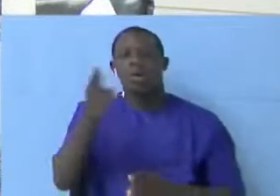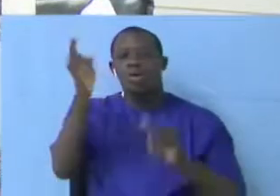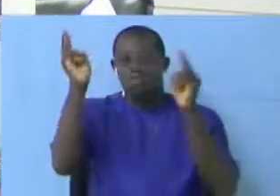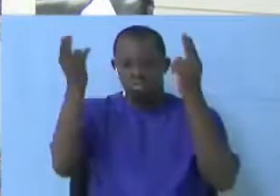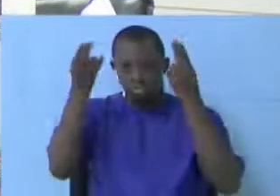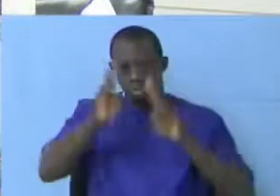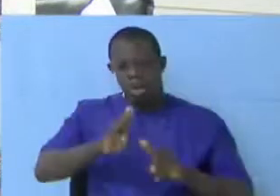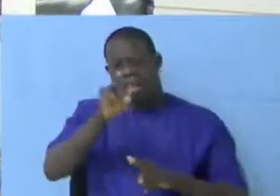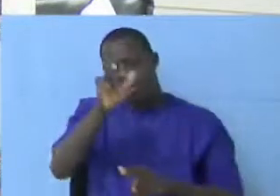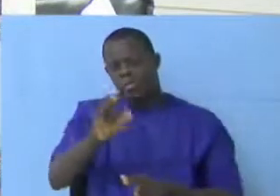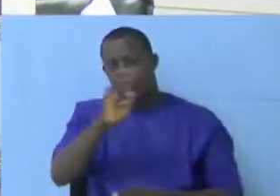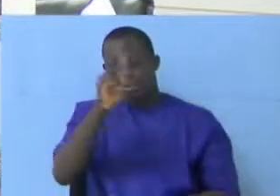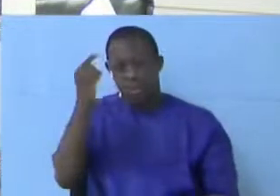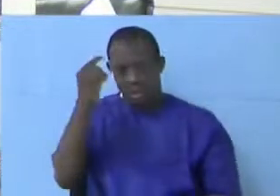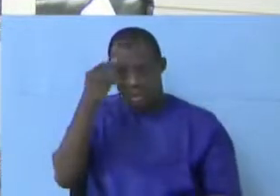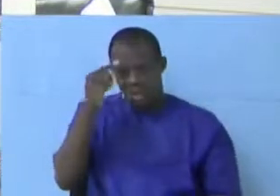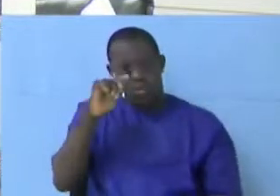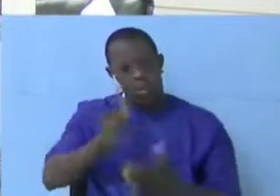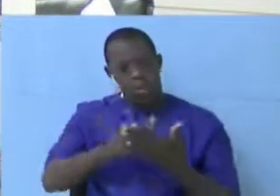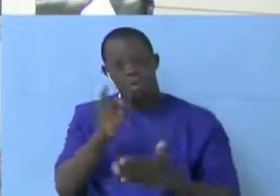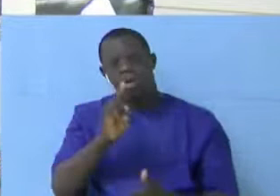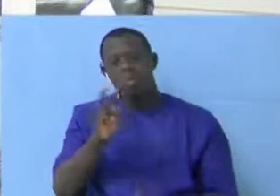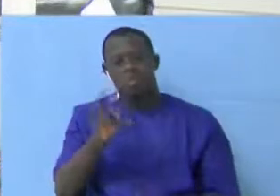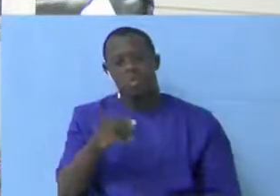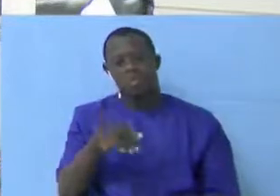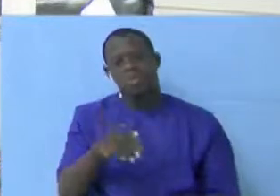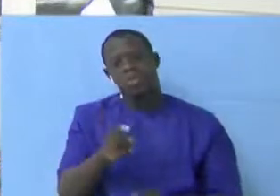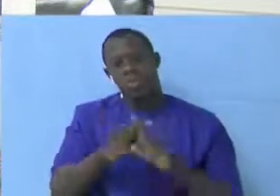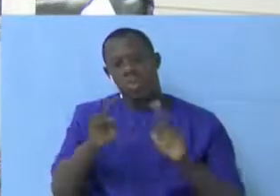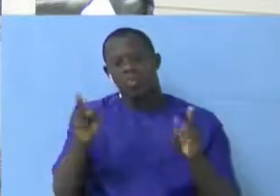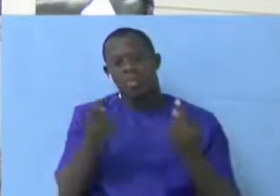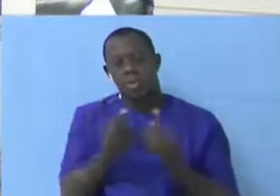What he thought or what he thinks is different. What